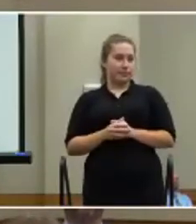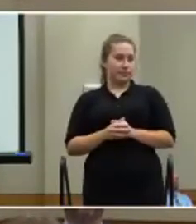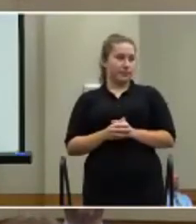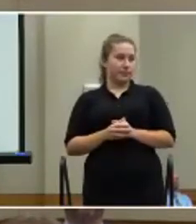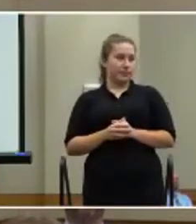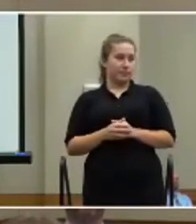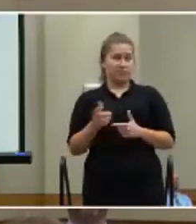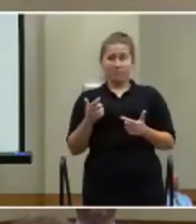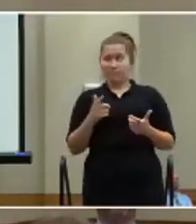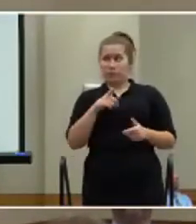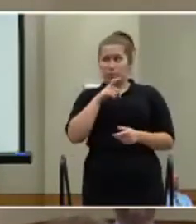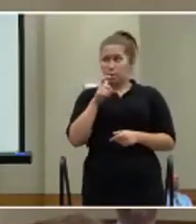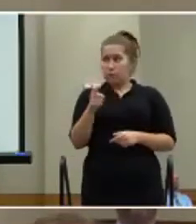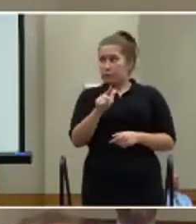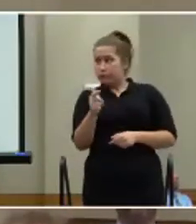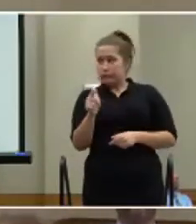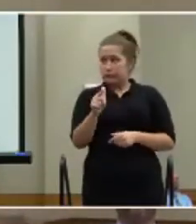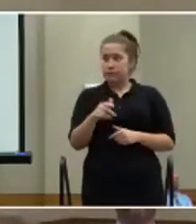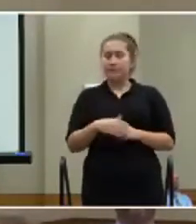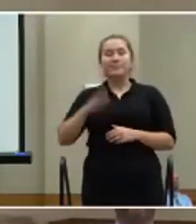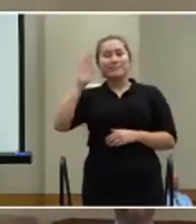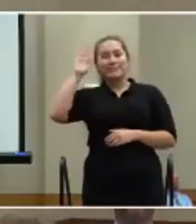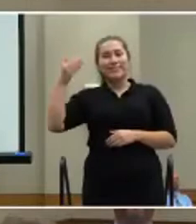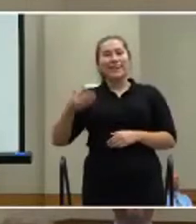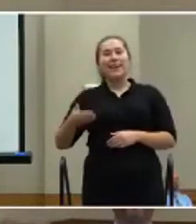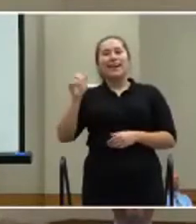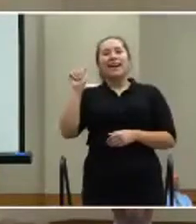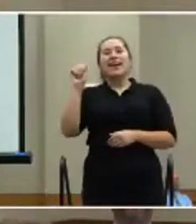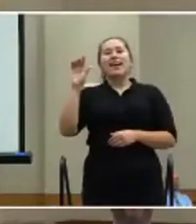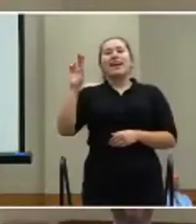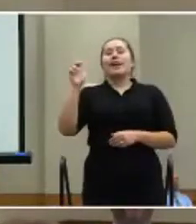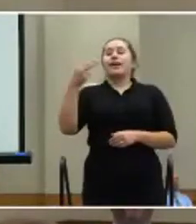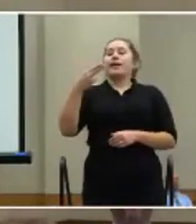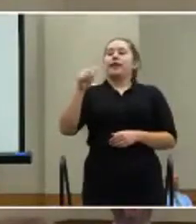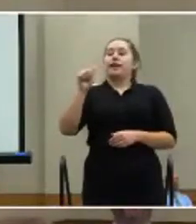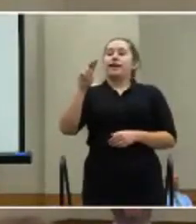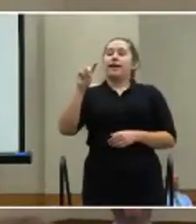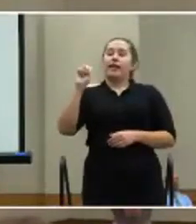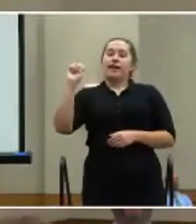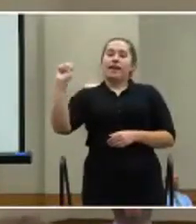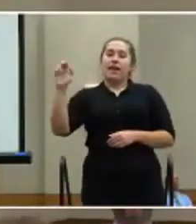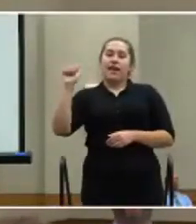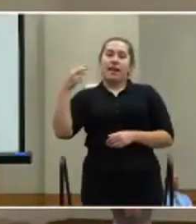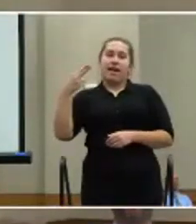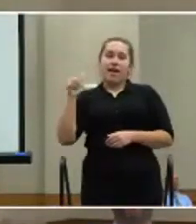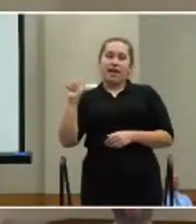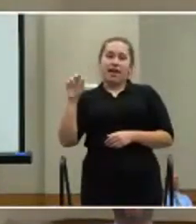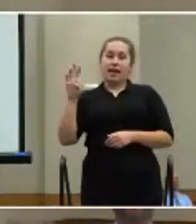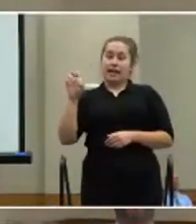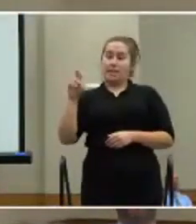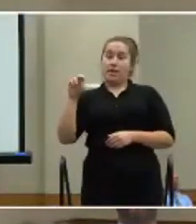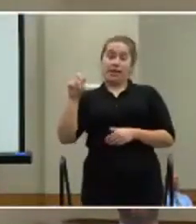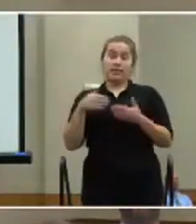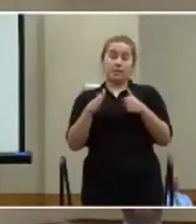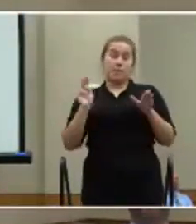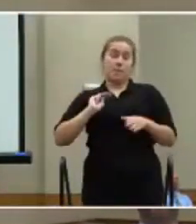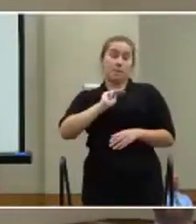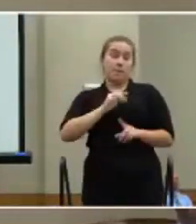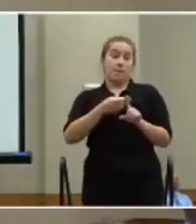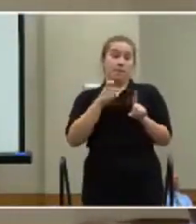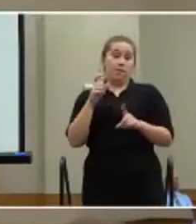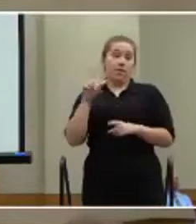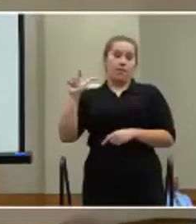Whichever one comes first. Hi, I'm Hannah Ibanez, public member from Los Angeles, California.